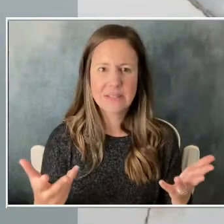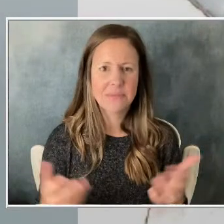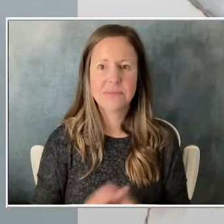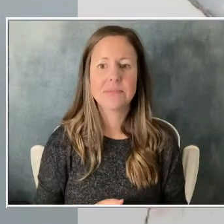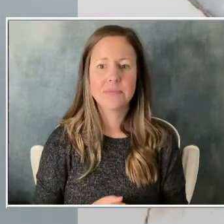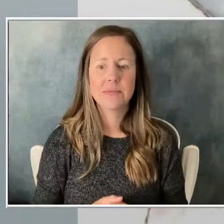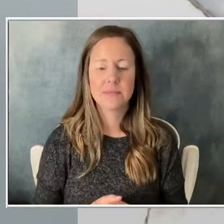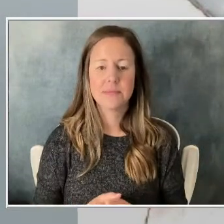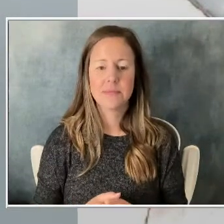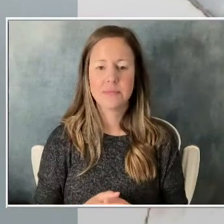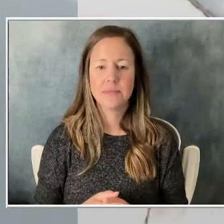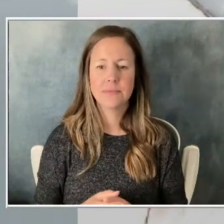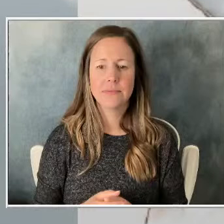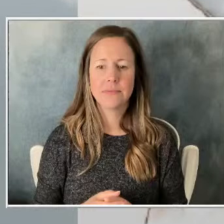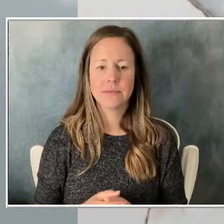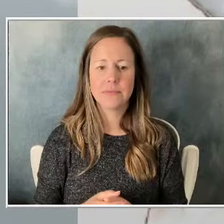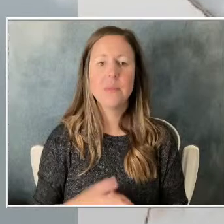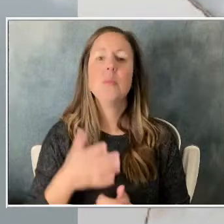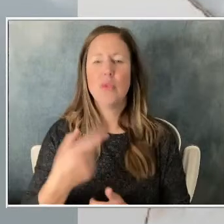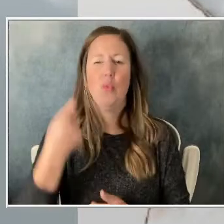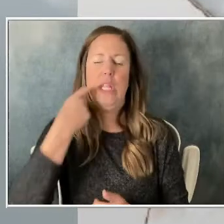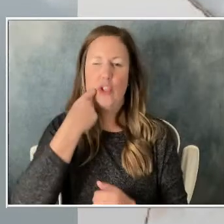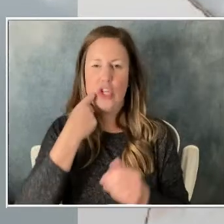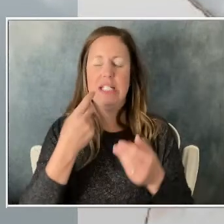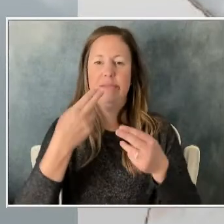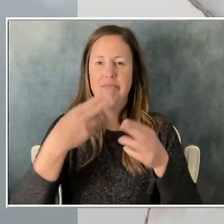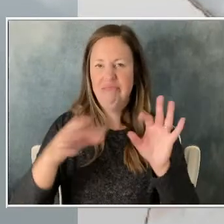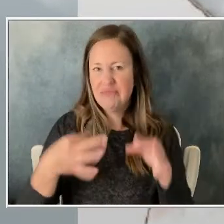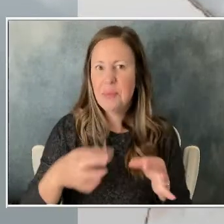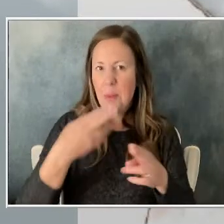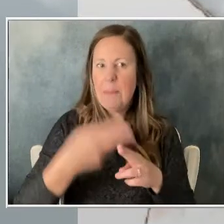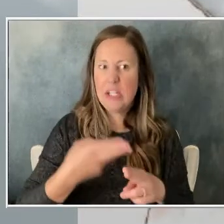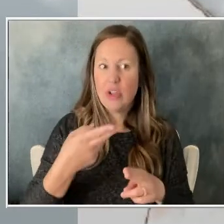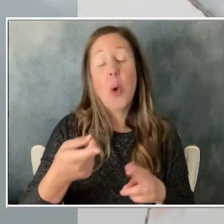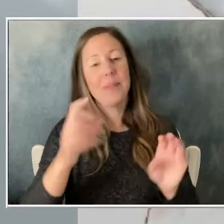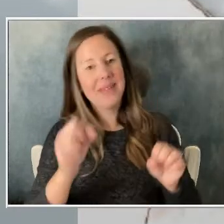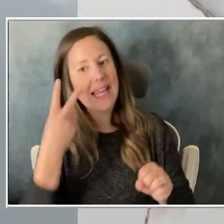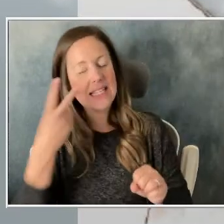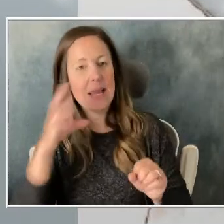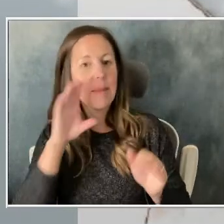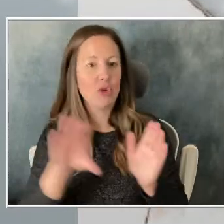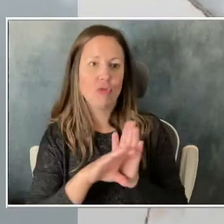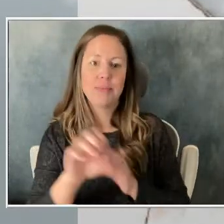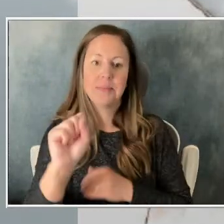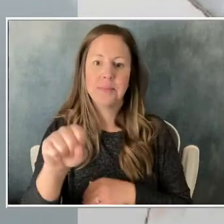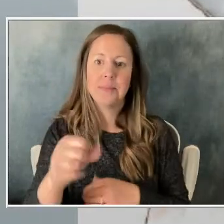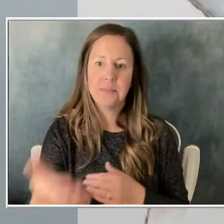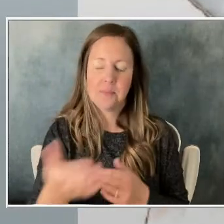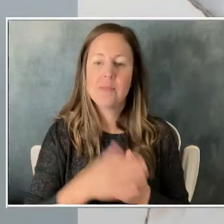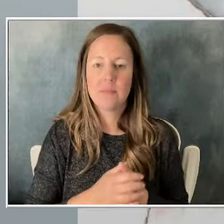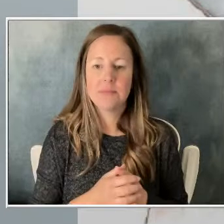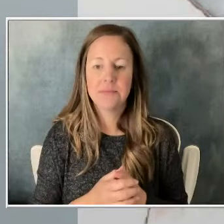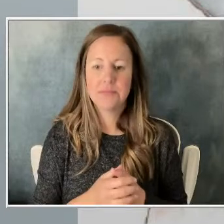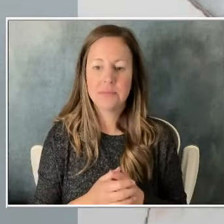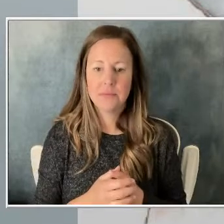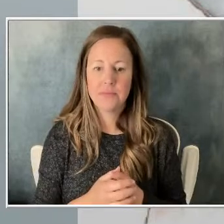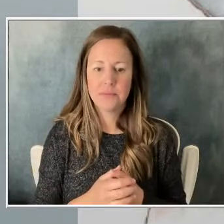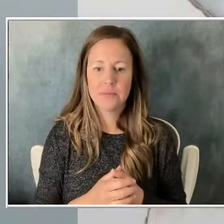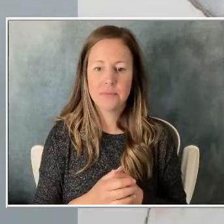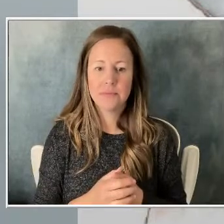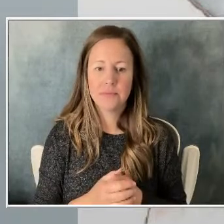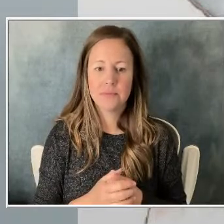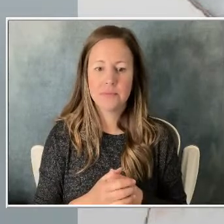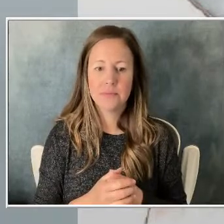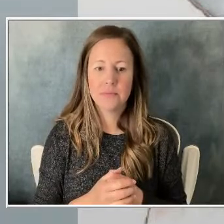that kind of spread I just mentioned. And, oh yeah, I can see it up there. The kind of spread I just mentioned. So